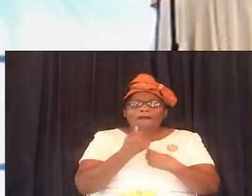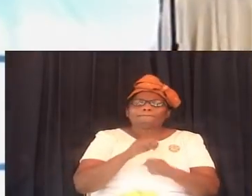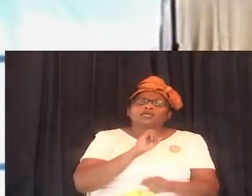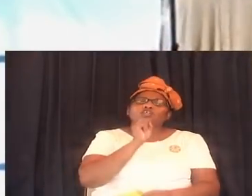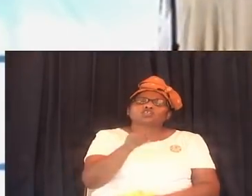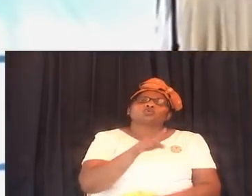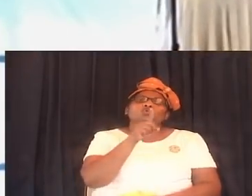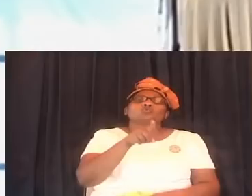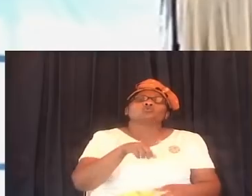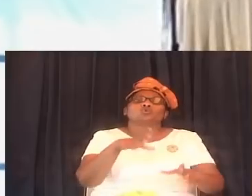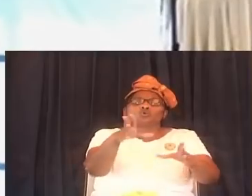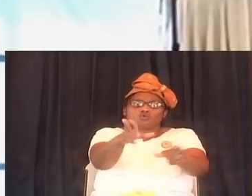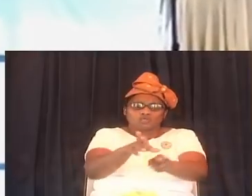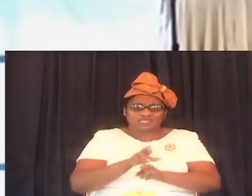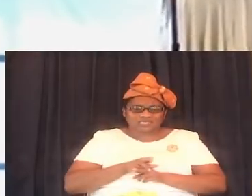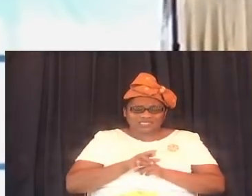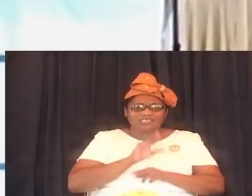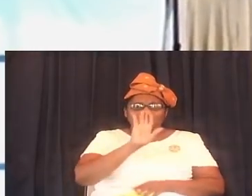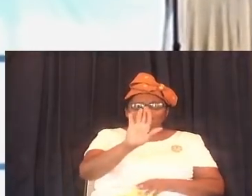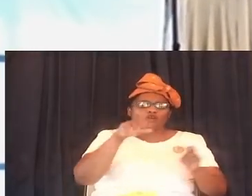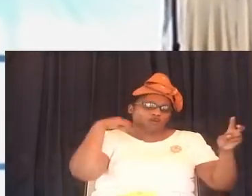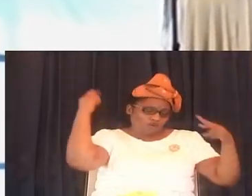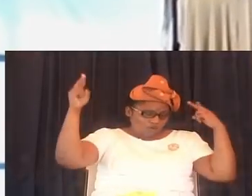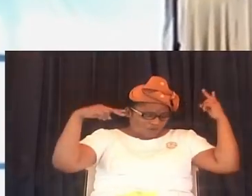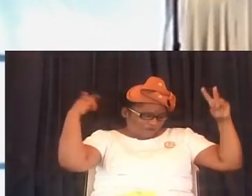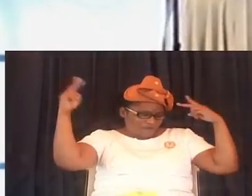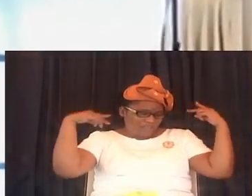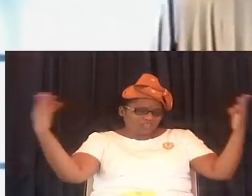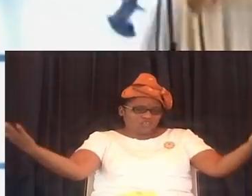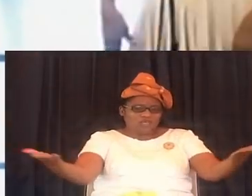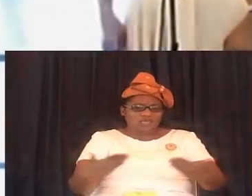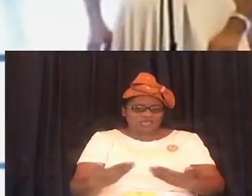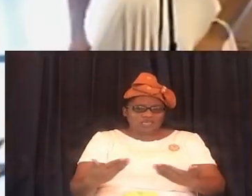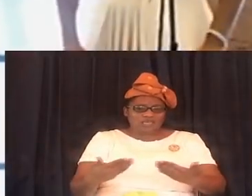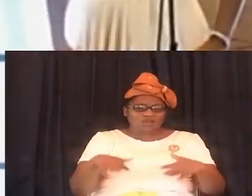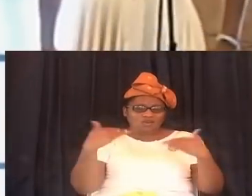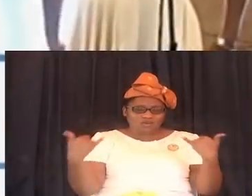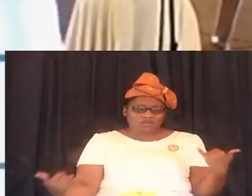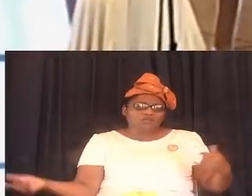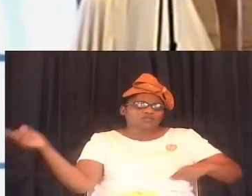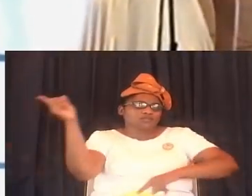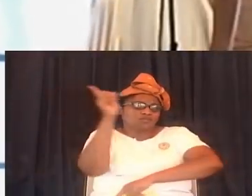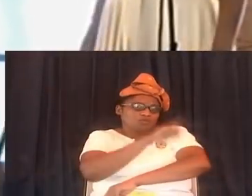Make sure that you claim your victory here today. It belongs to you.